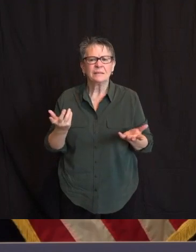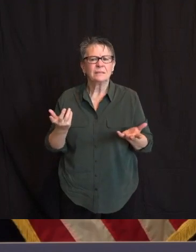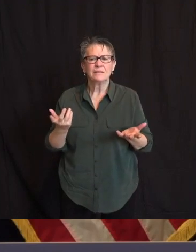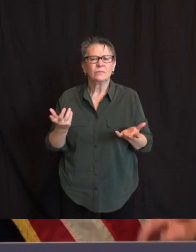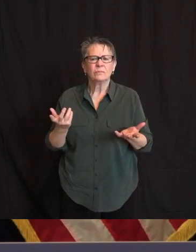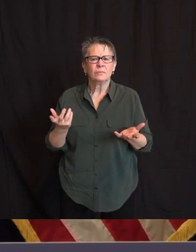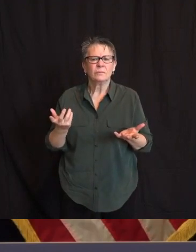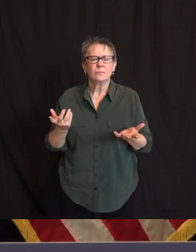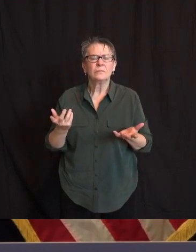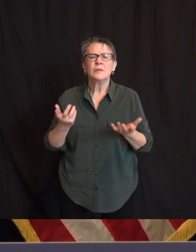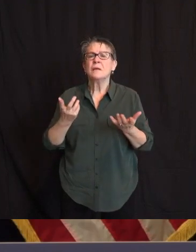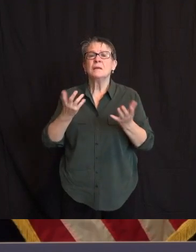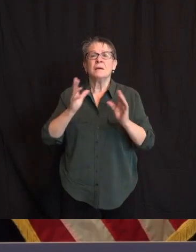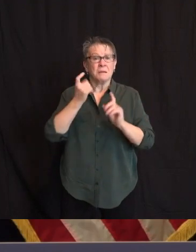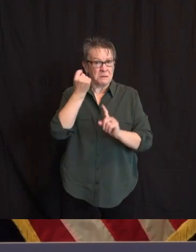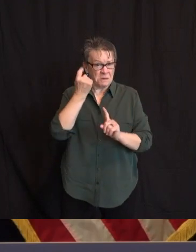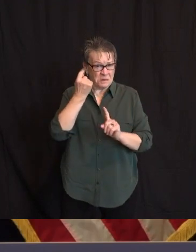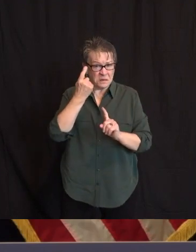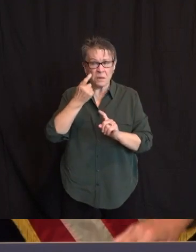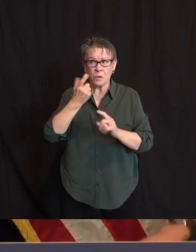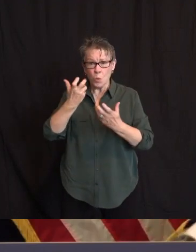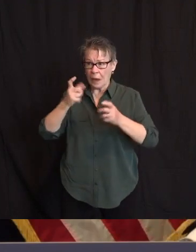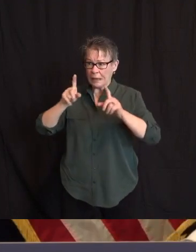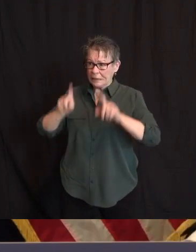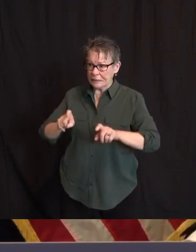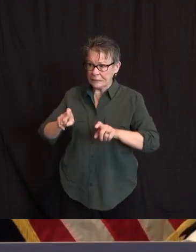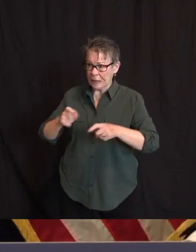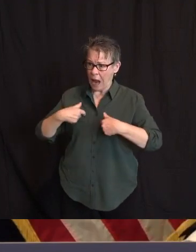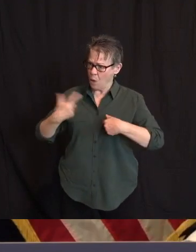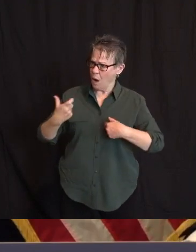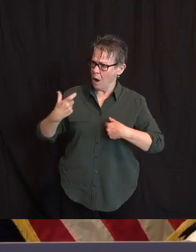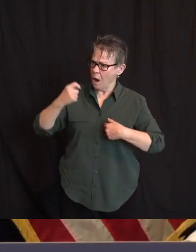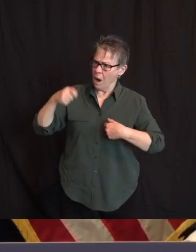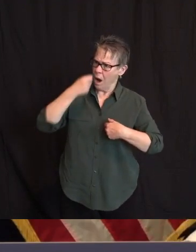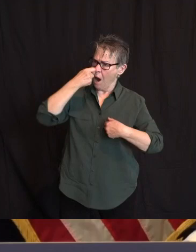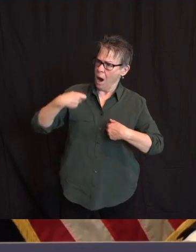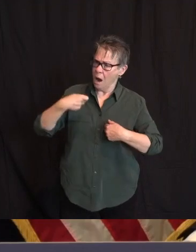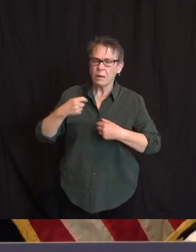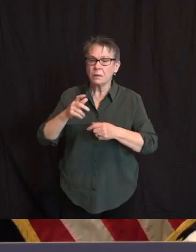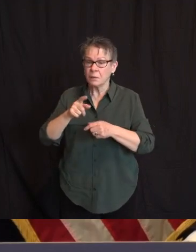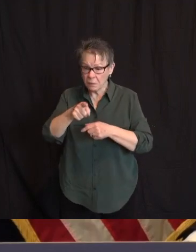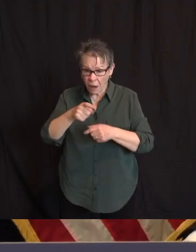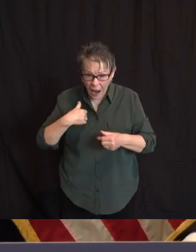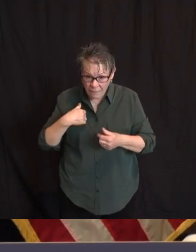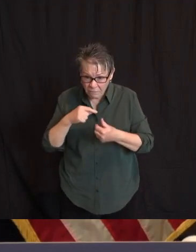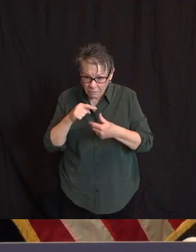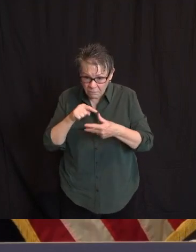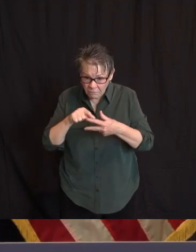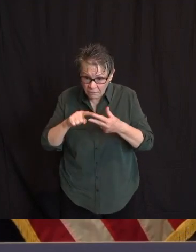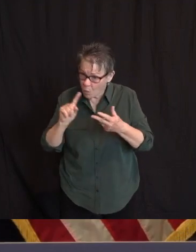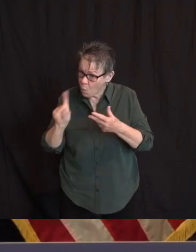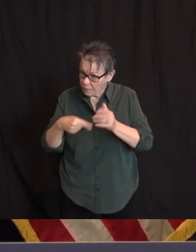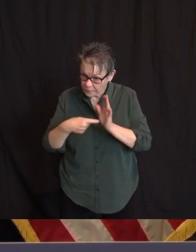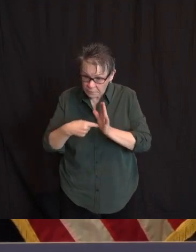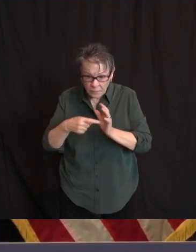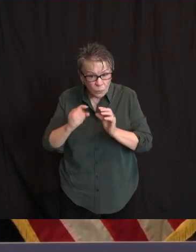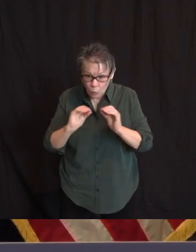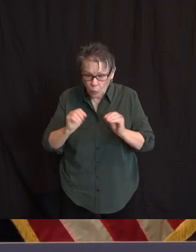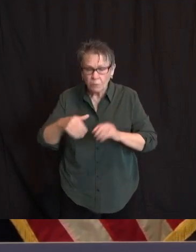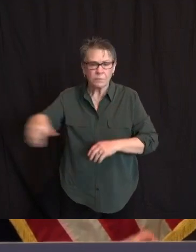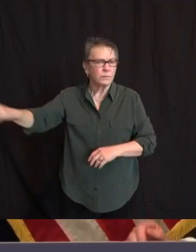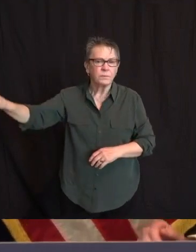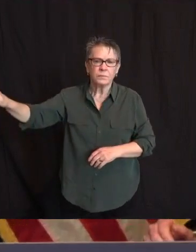Pat Callahan, we're going to start over here in a second, Brendan, but Pat Callahan, anything on compliance, PPE, equipment, manpower, or other matters? Great